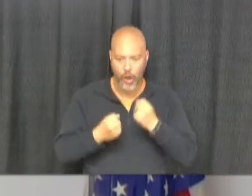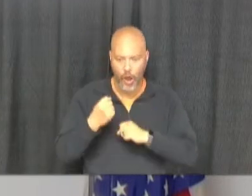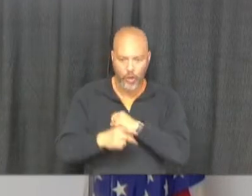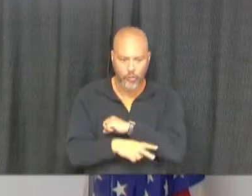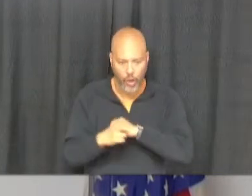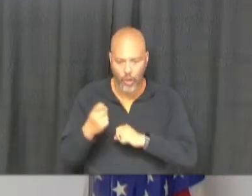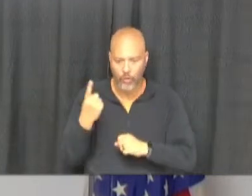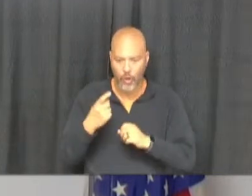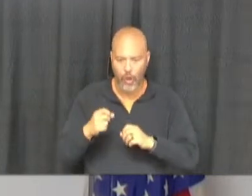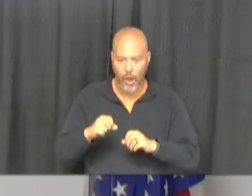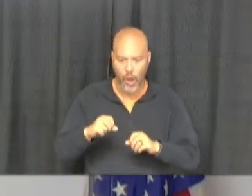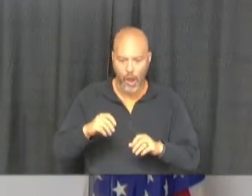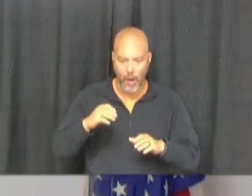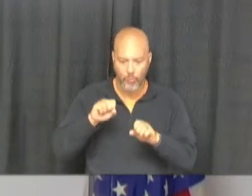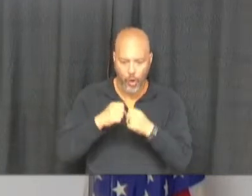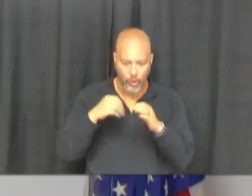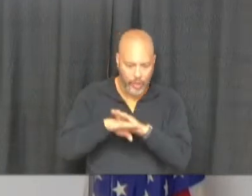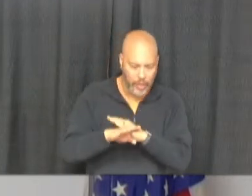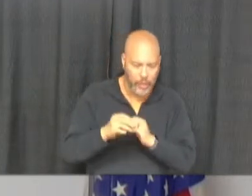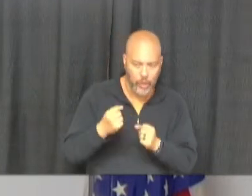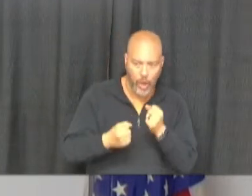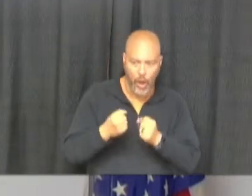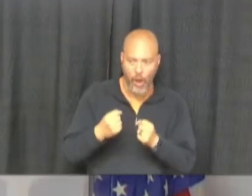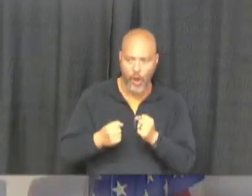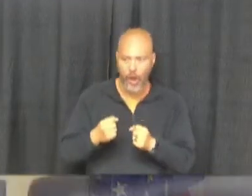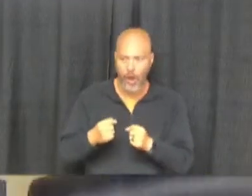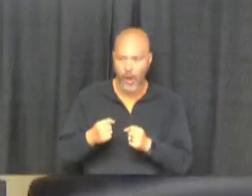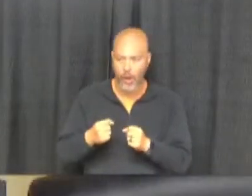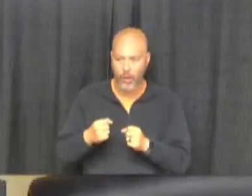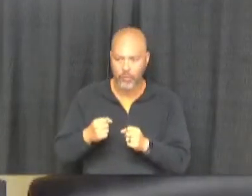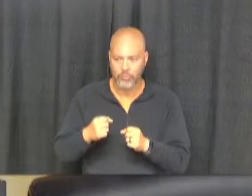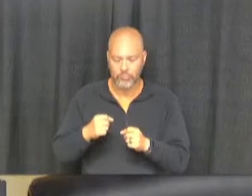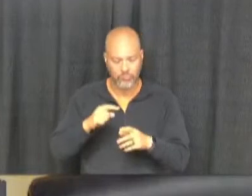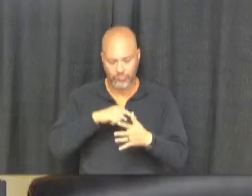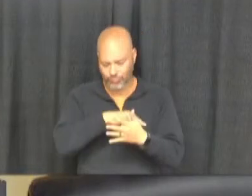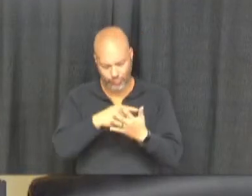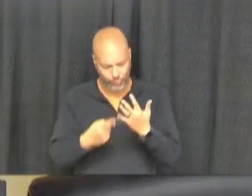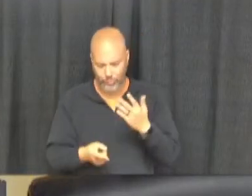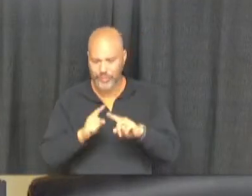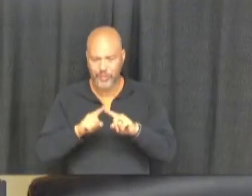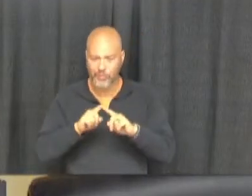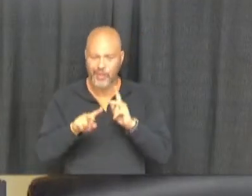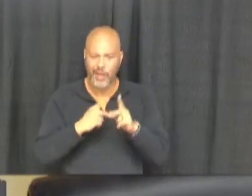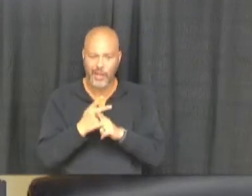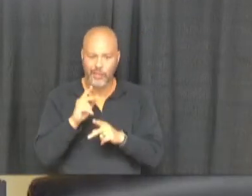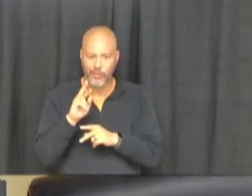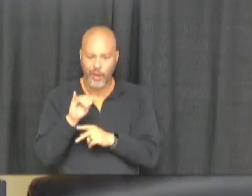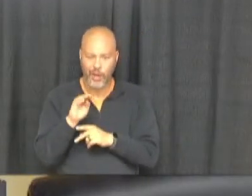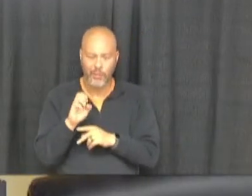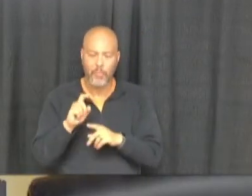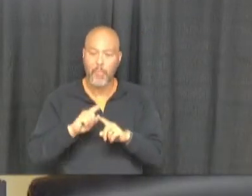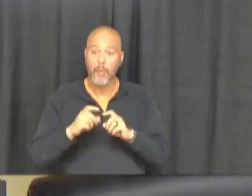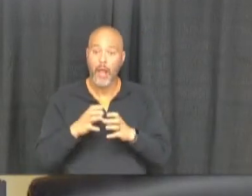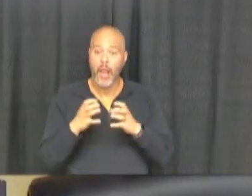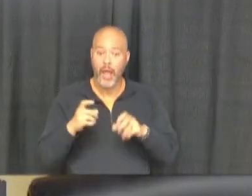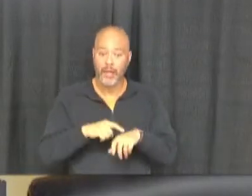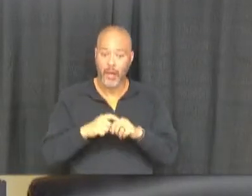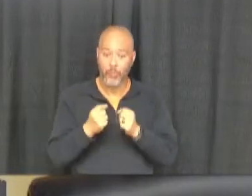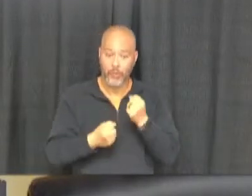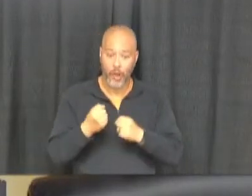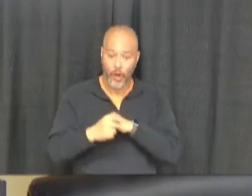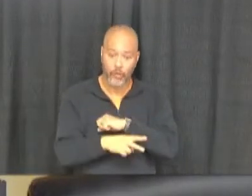carjacking, someone broke into their car, break-ins, just pretty much all around the board as far as crime goes. A lot of times with the car